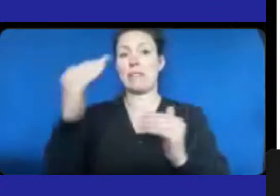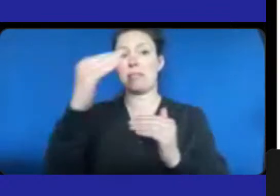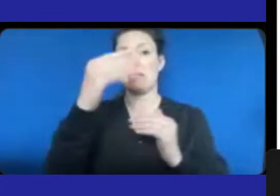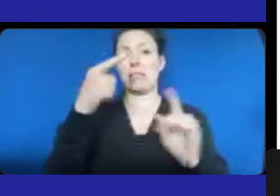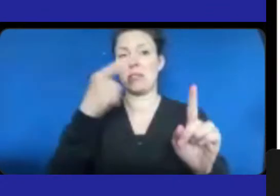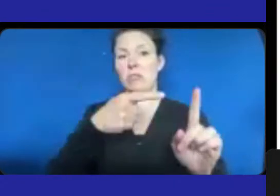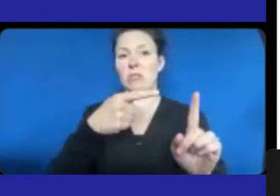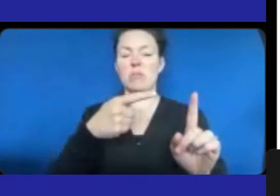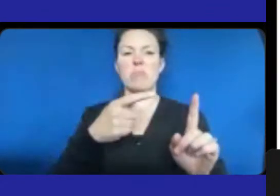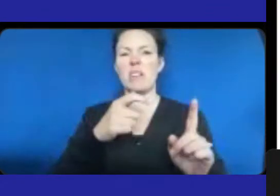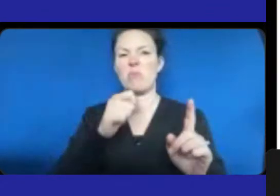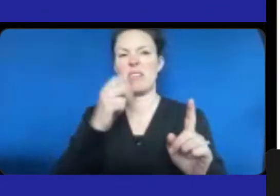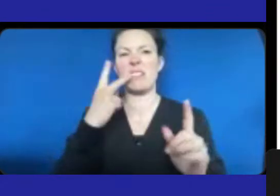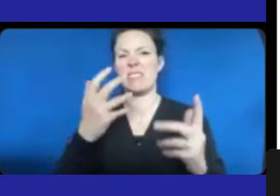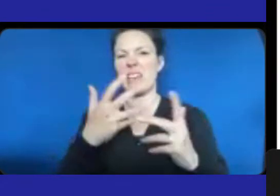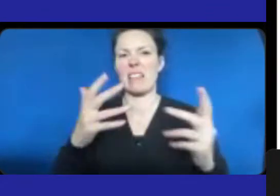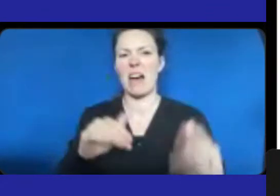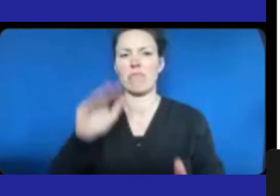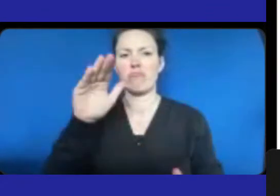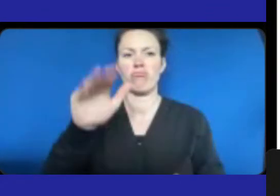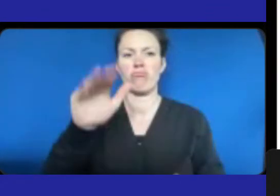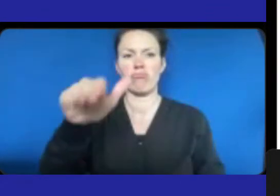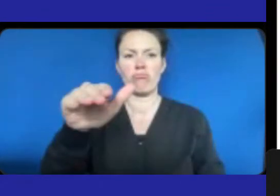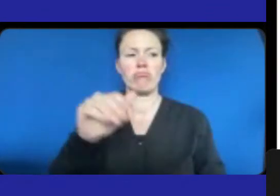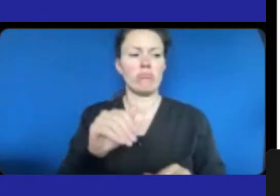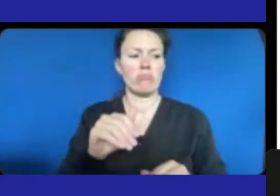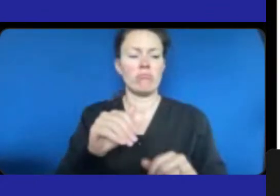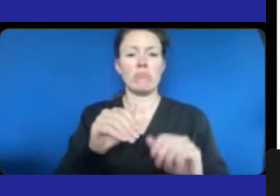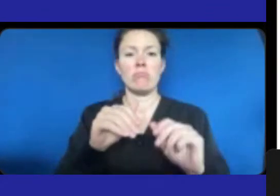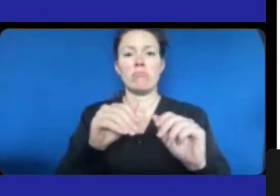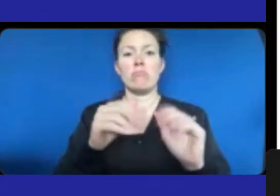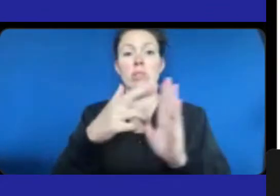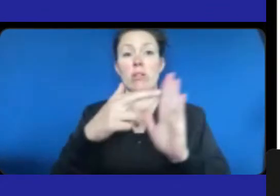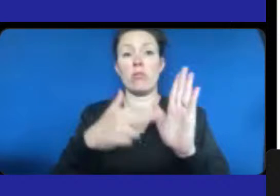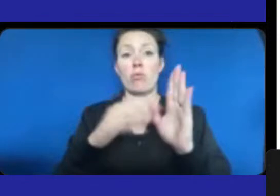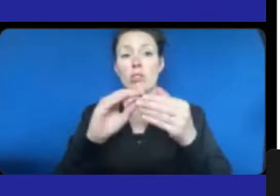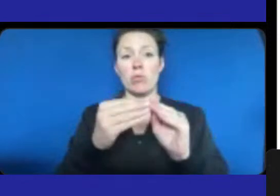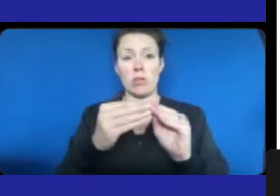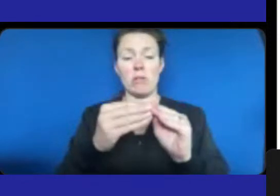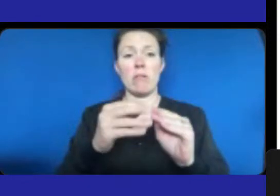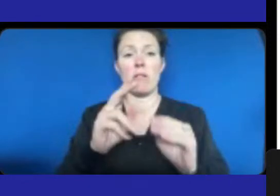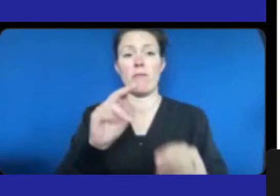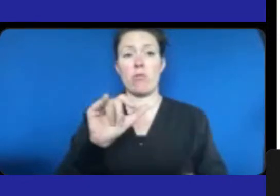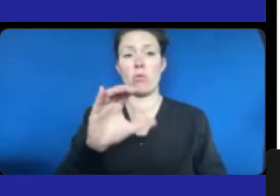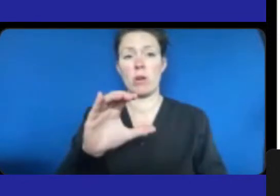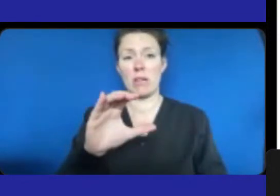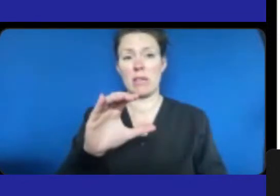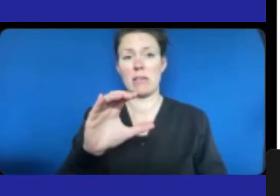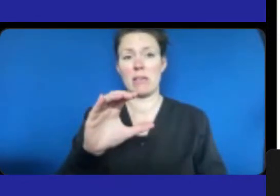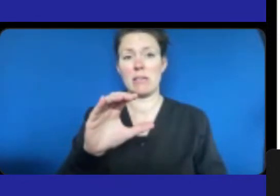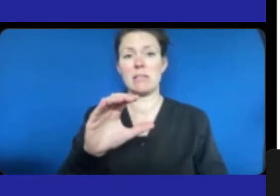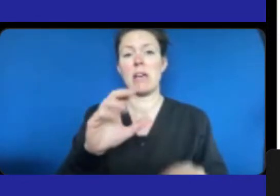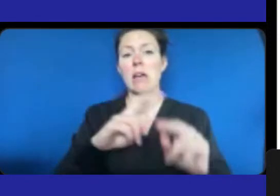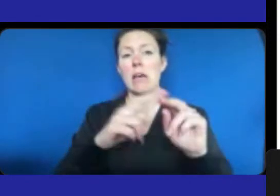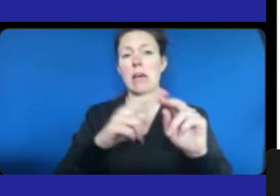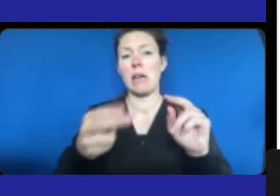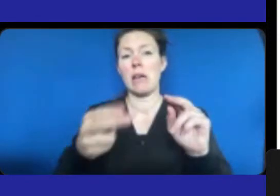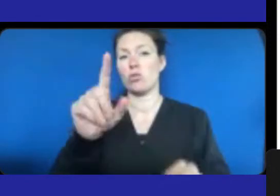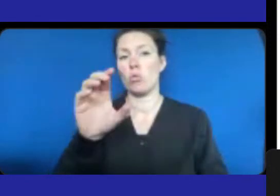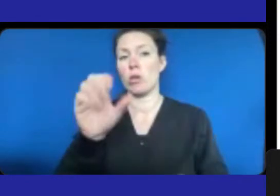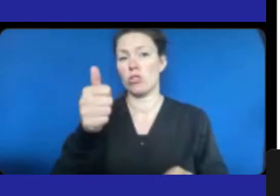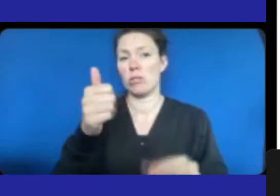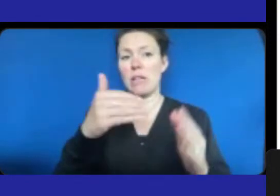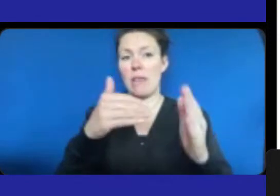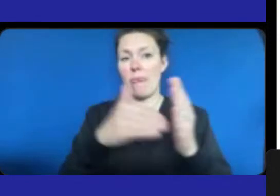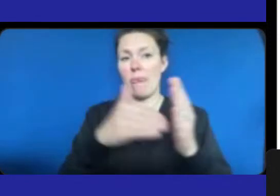much. Enrollment in NYC Care drifted down a bit to 110,000.